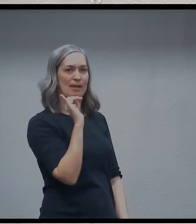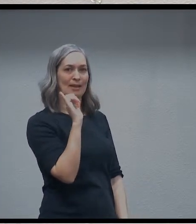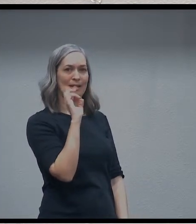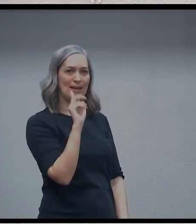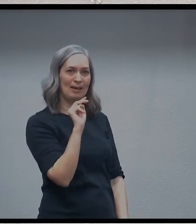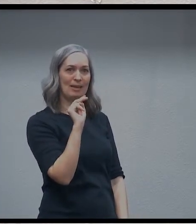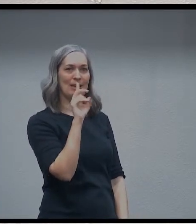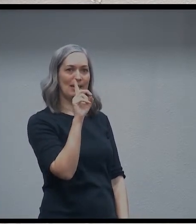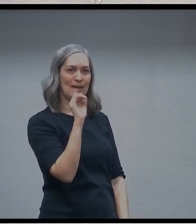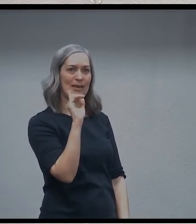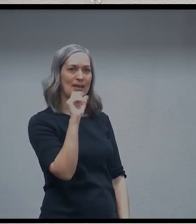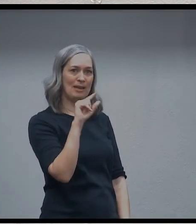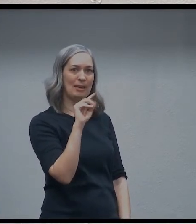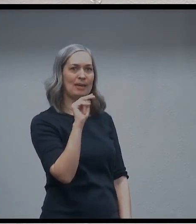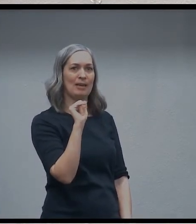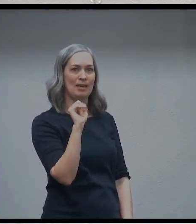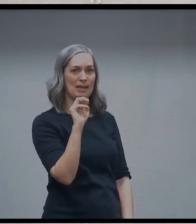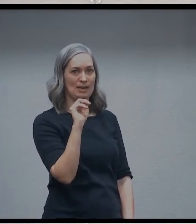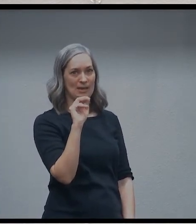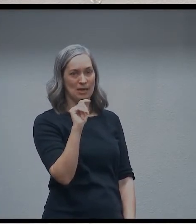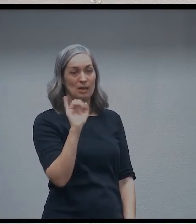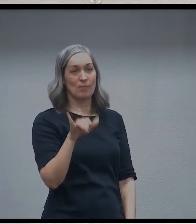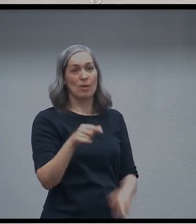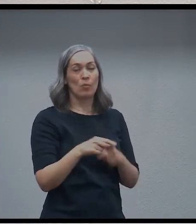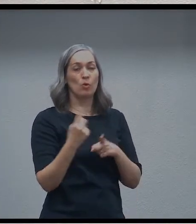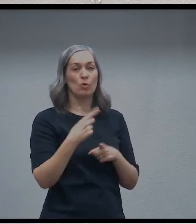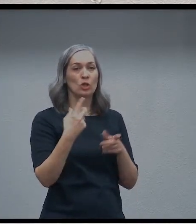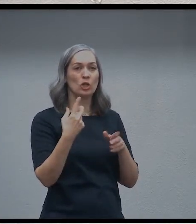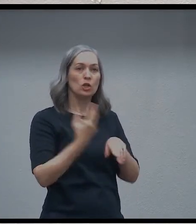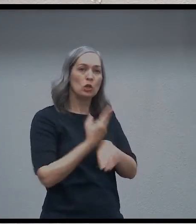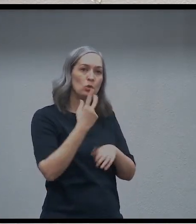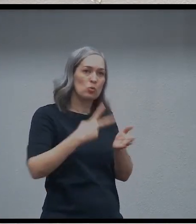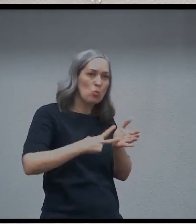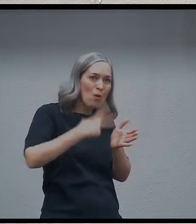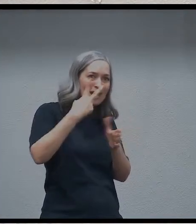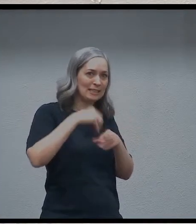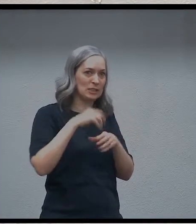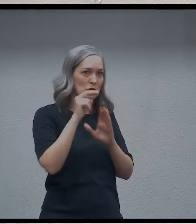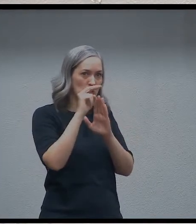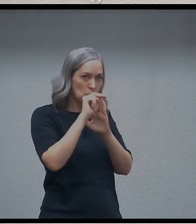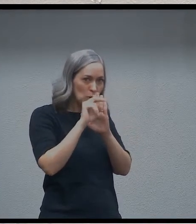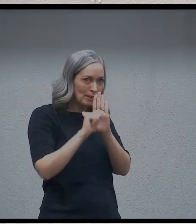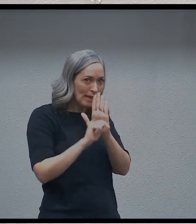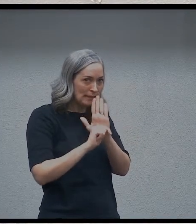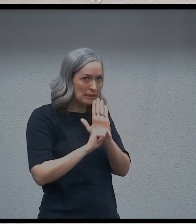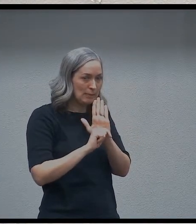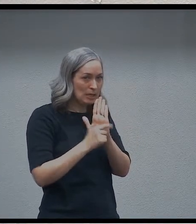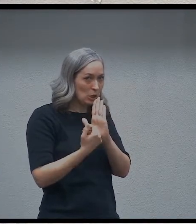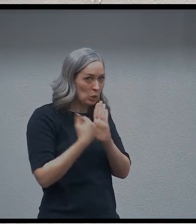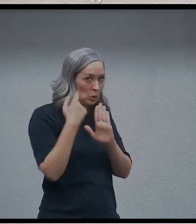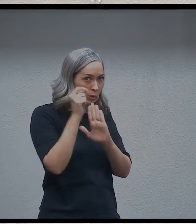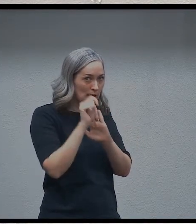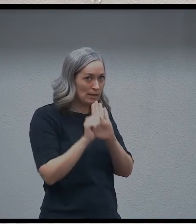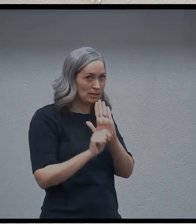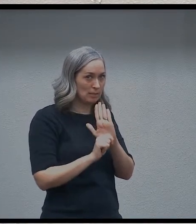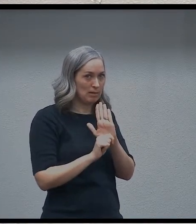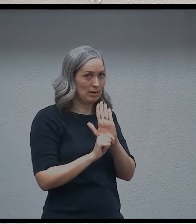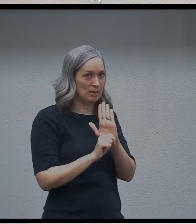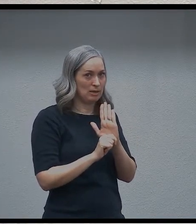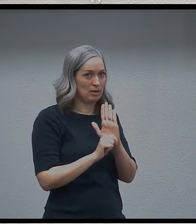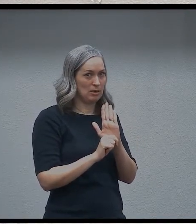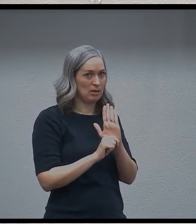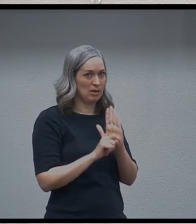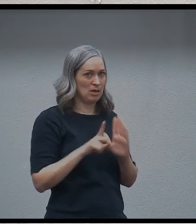2 times in the gospel, or 2 times in the whole New Testament. Only 2 other times. It's a word that we don't even have a word for. It's